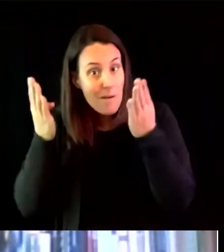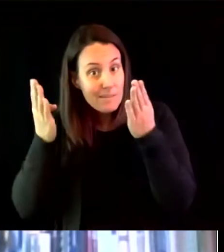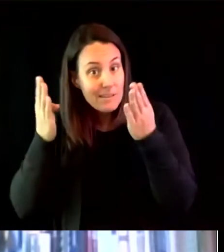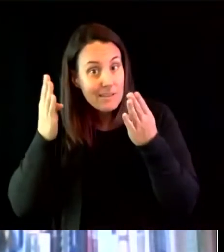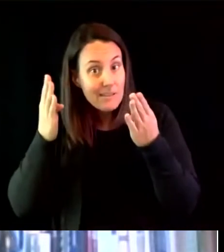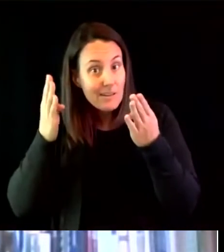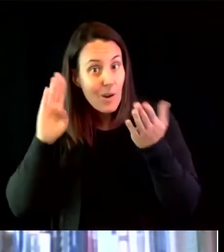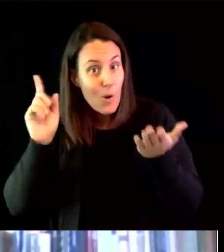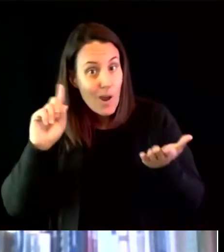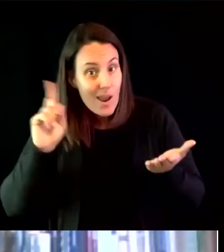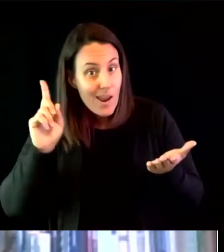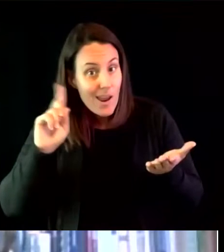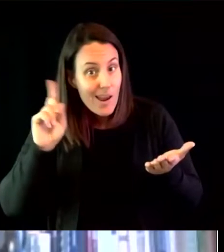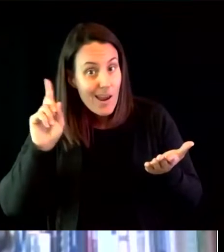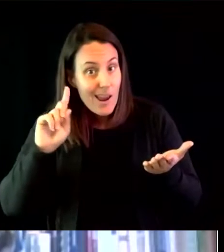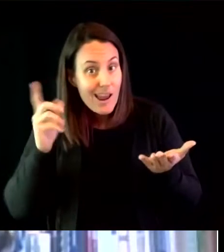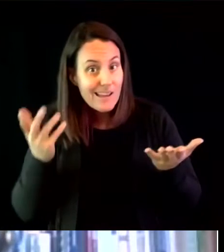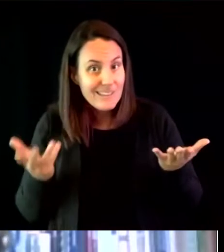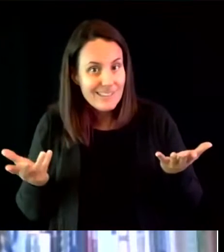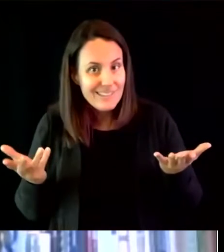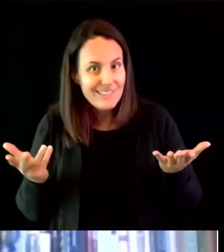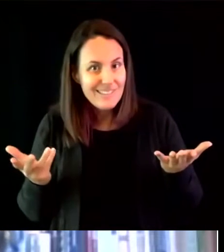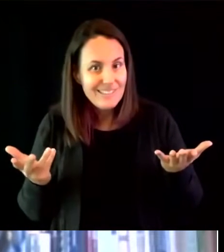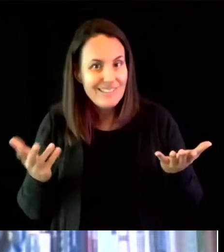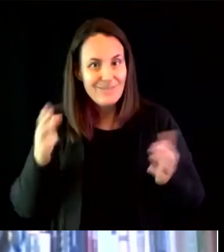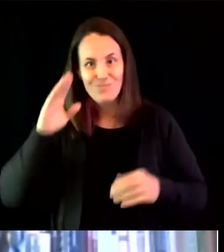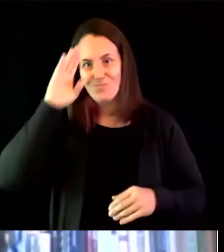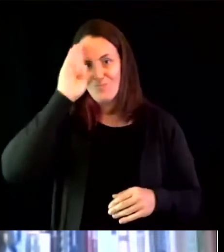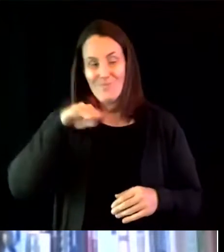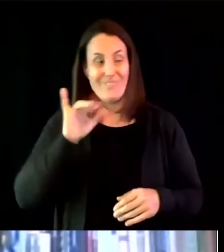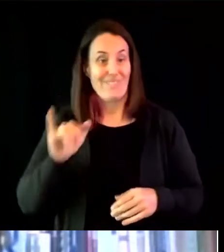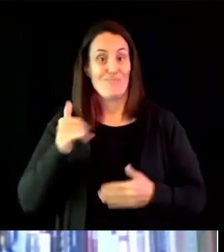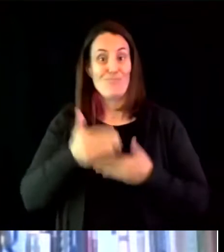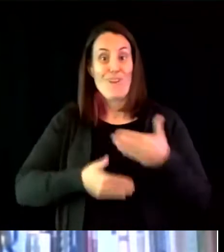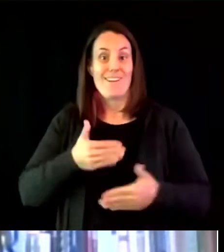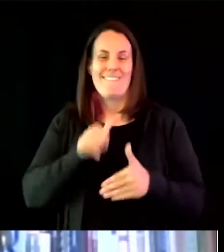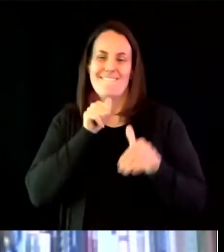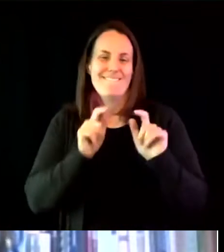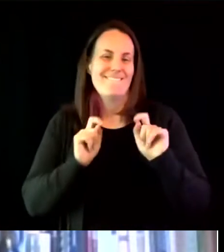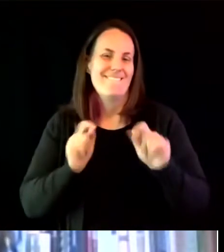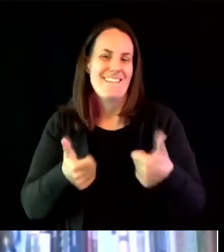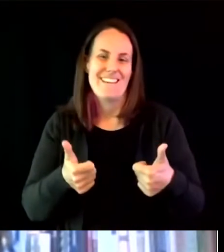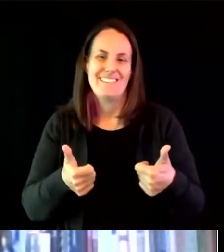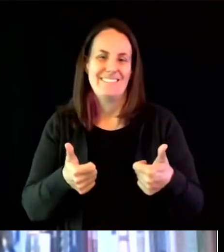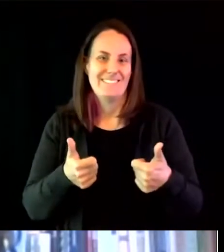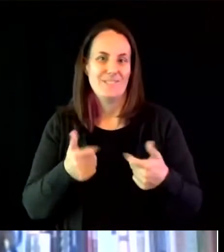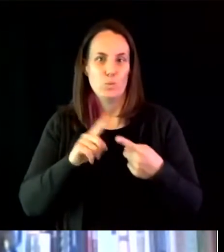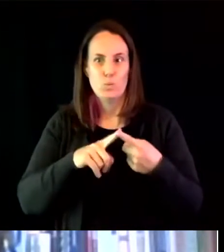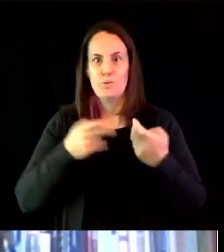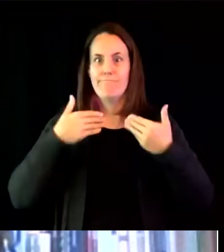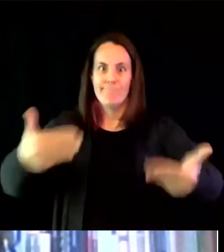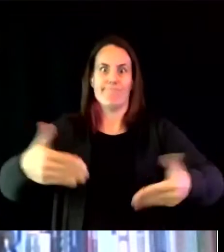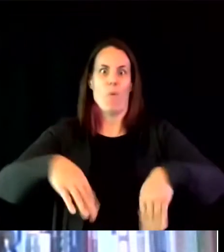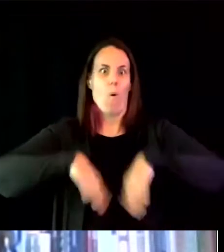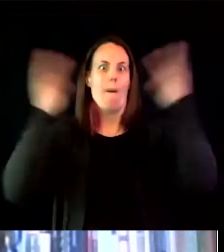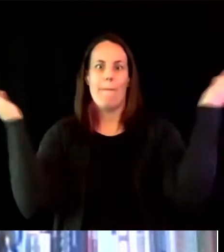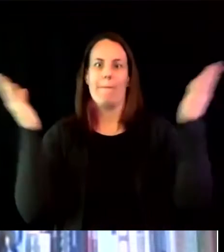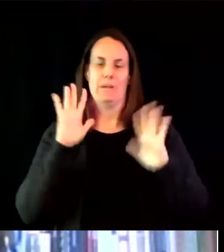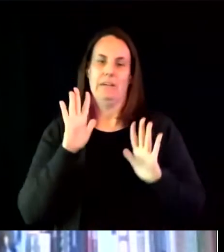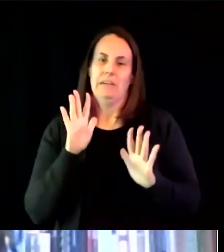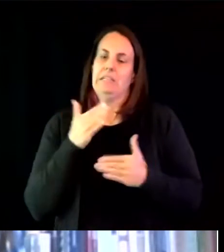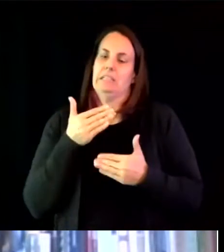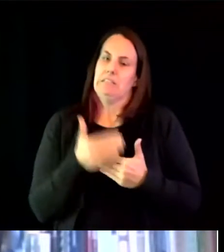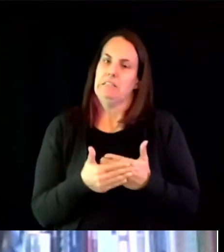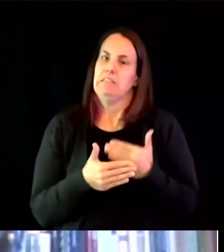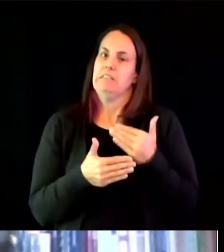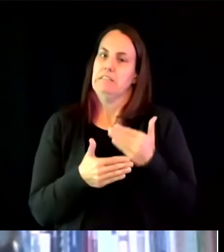something you do overnight. And so from the point in time you make a decision, it can